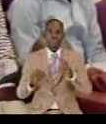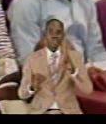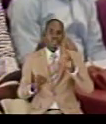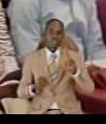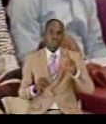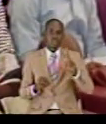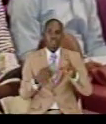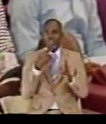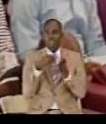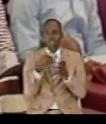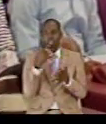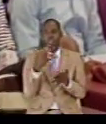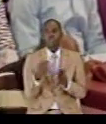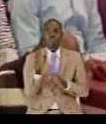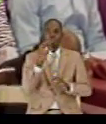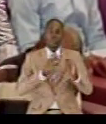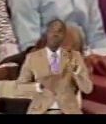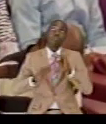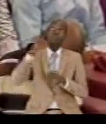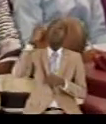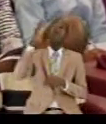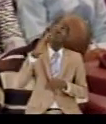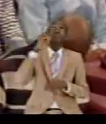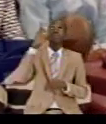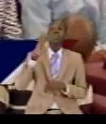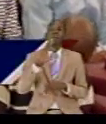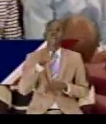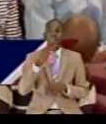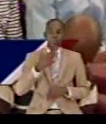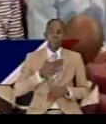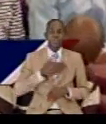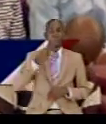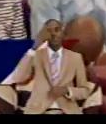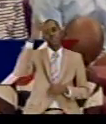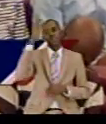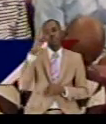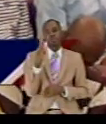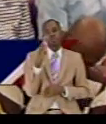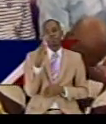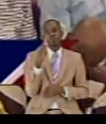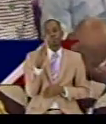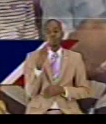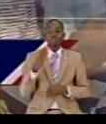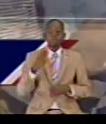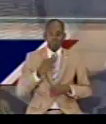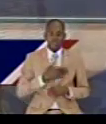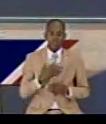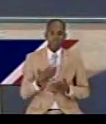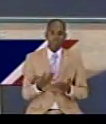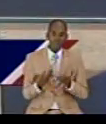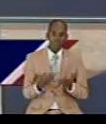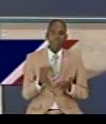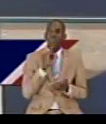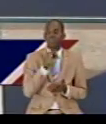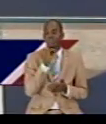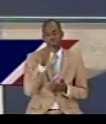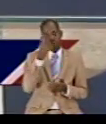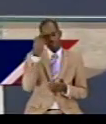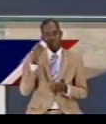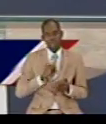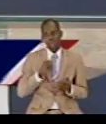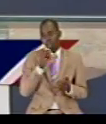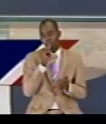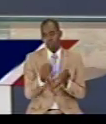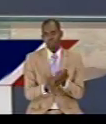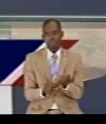O God, thou art my God. He said, my panting is not because I'm backsliding. My seeking